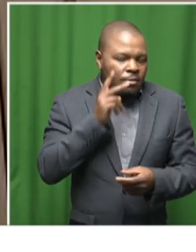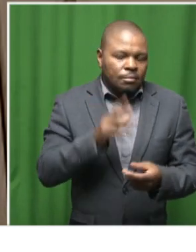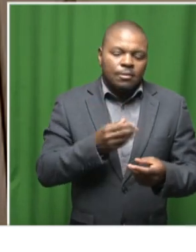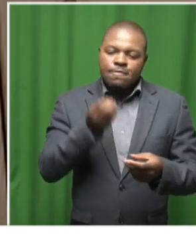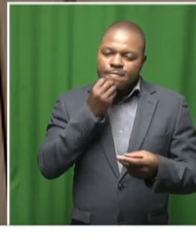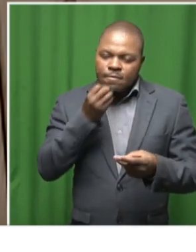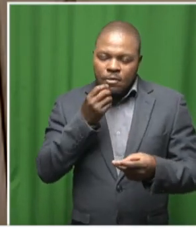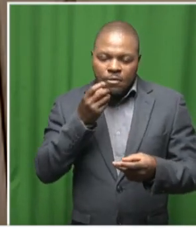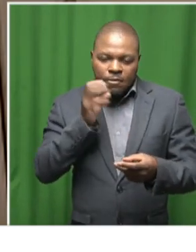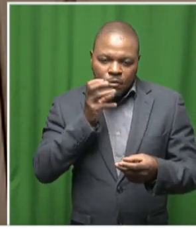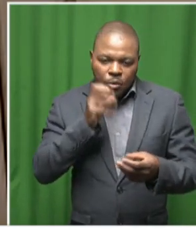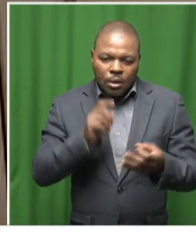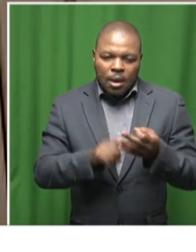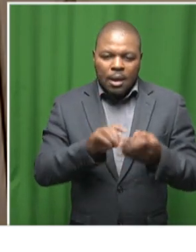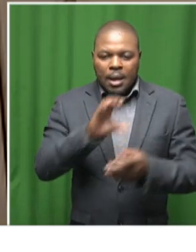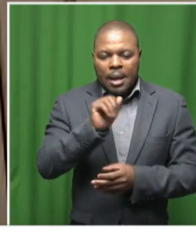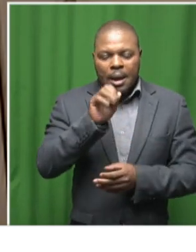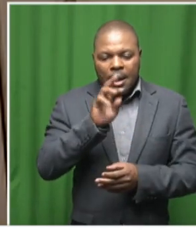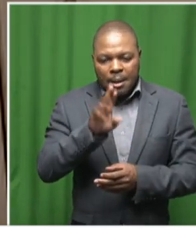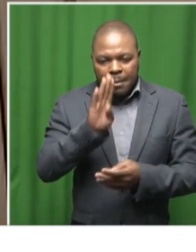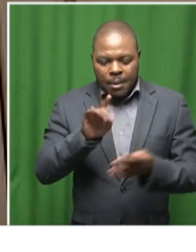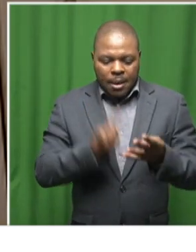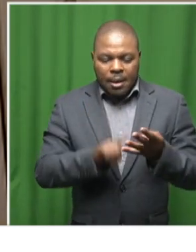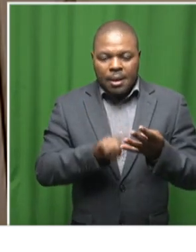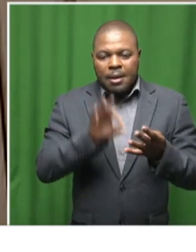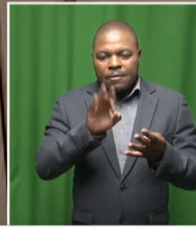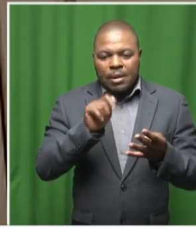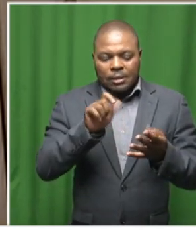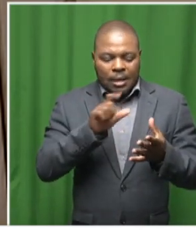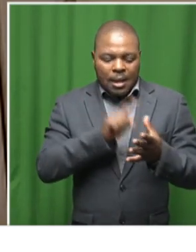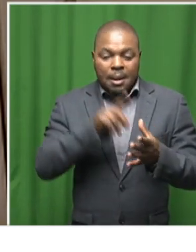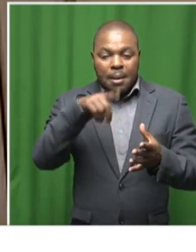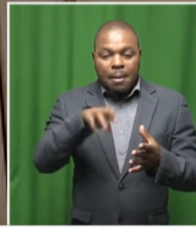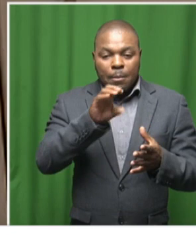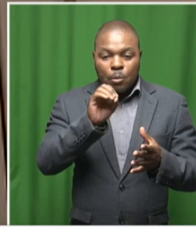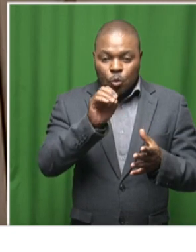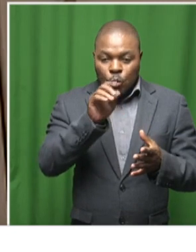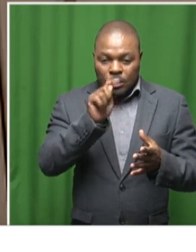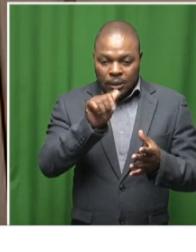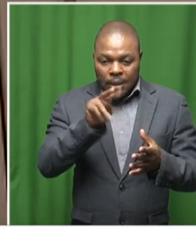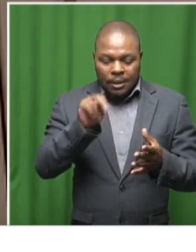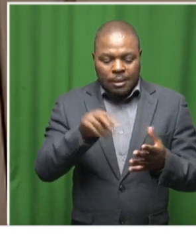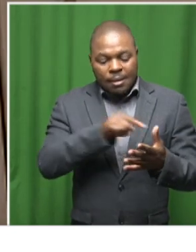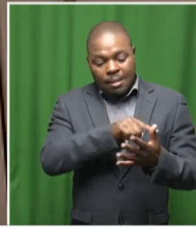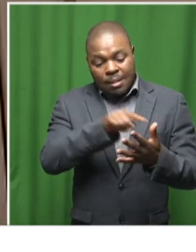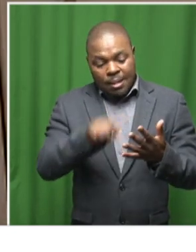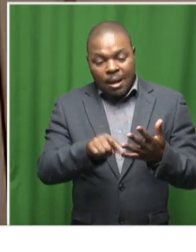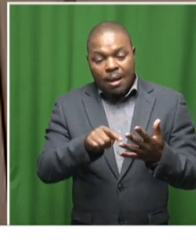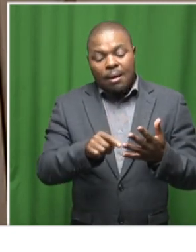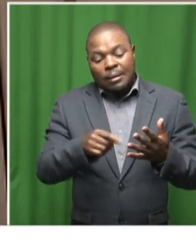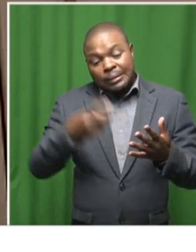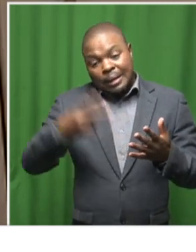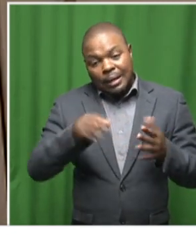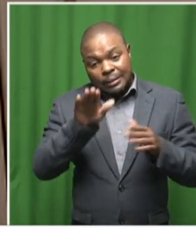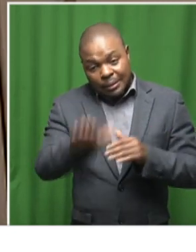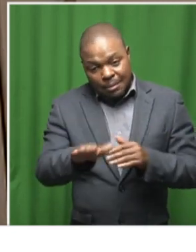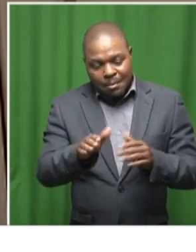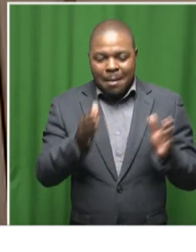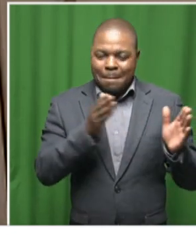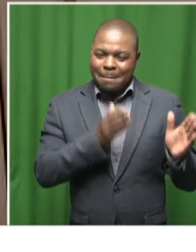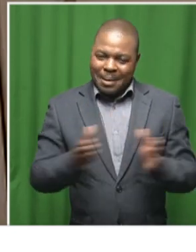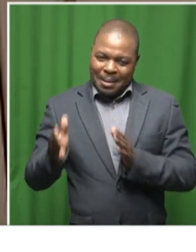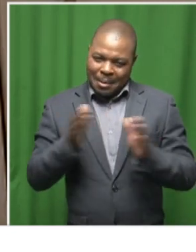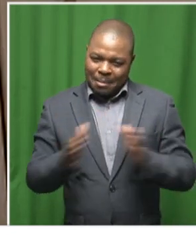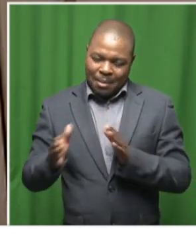vegetables, the carbs, the fats, and the protein. The second part of it is the preparation method. How you prepare your food is